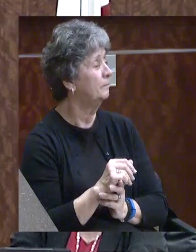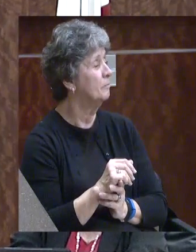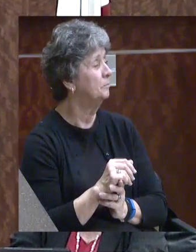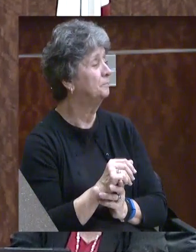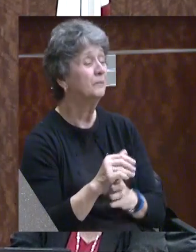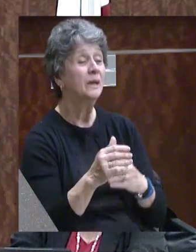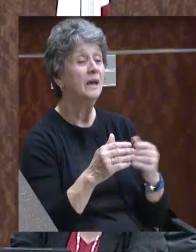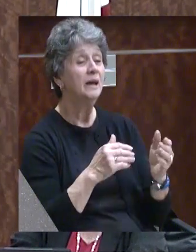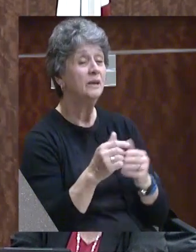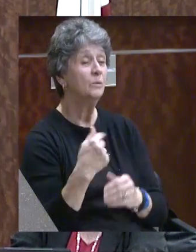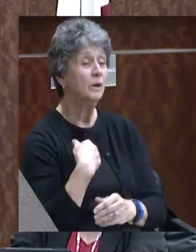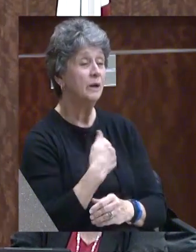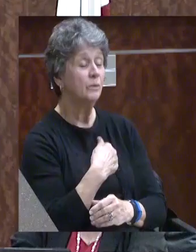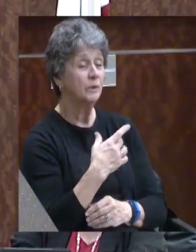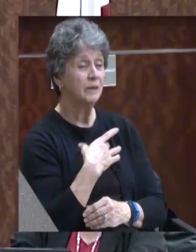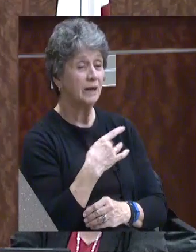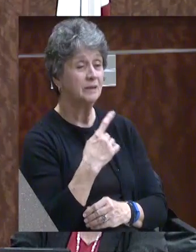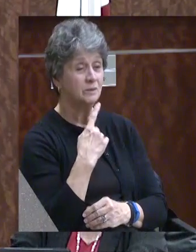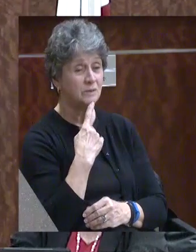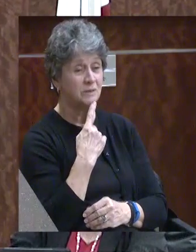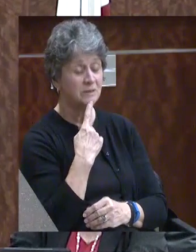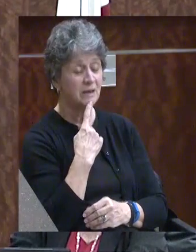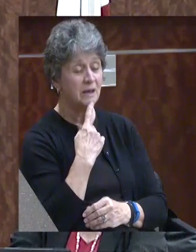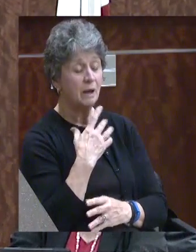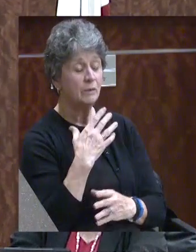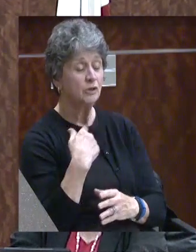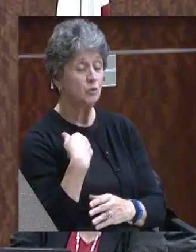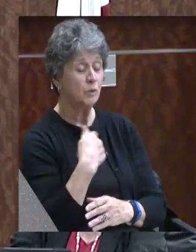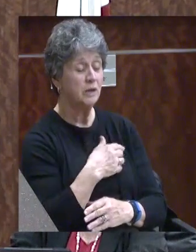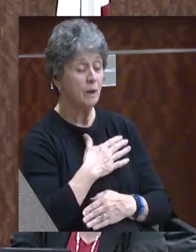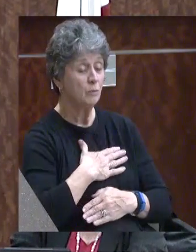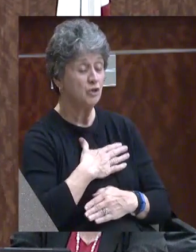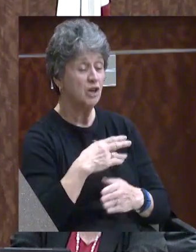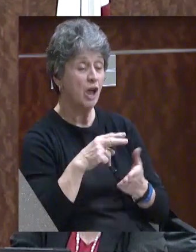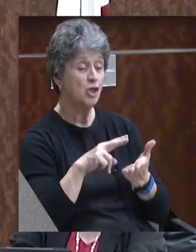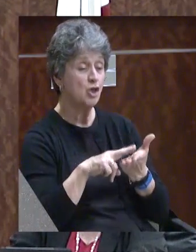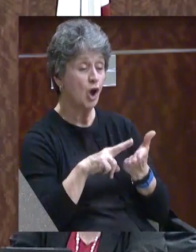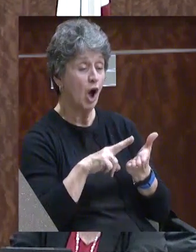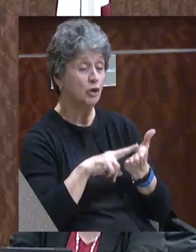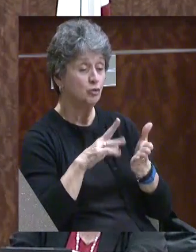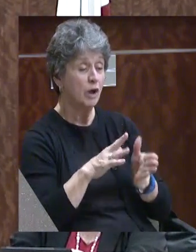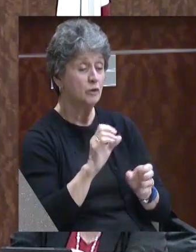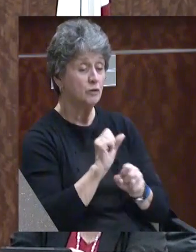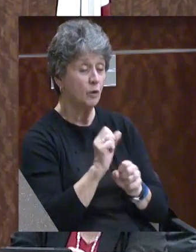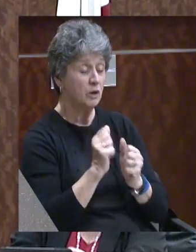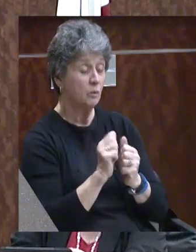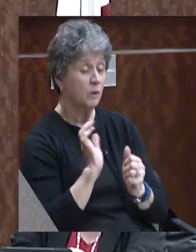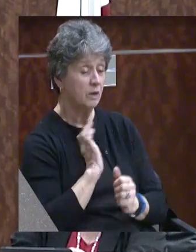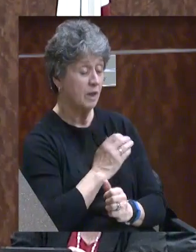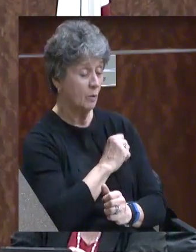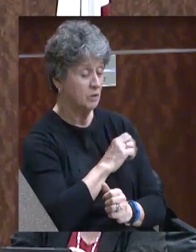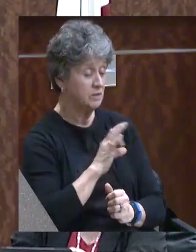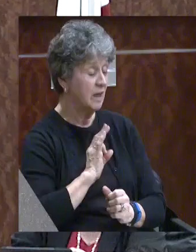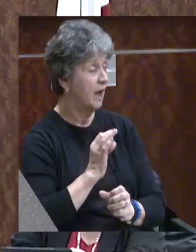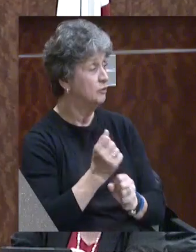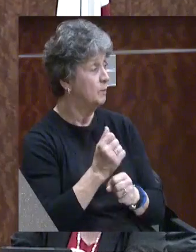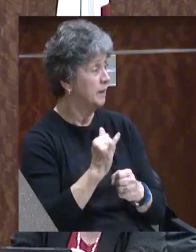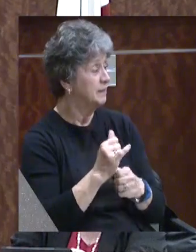But anyway, we would like to extend our sincere appreciation to those two contractors for working with our staff to make this happen. Thanks again,